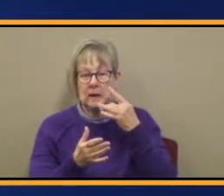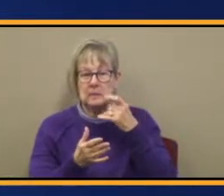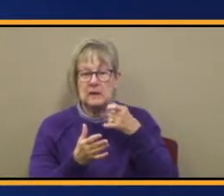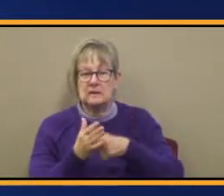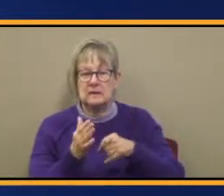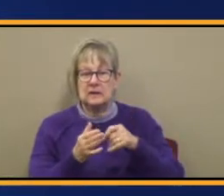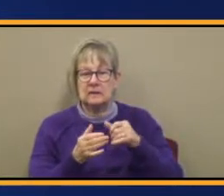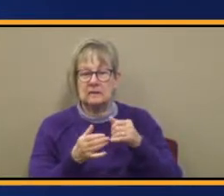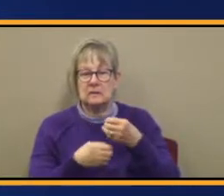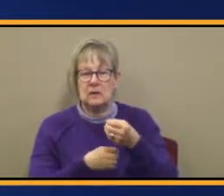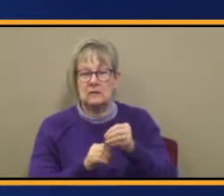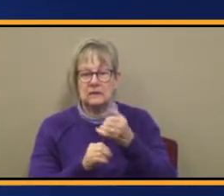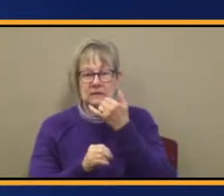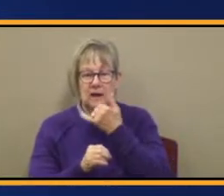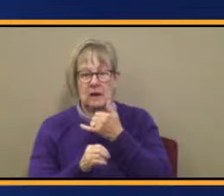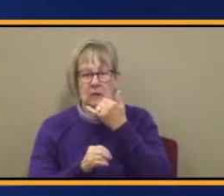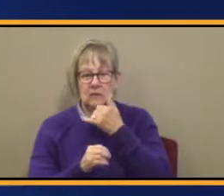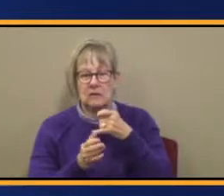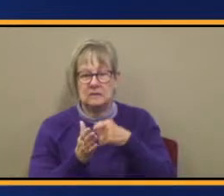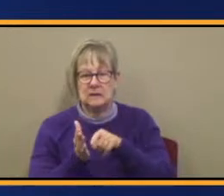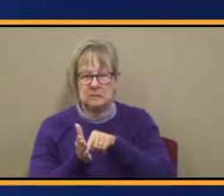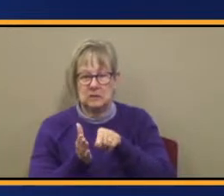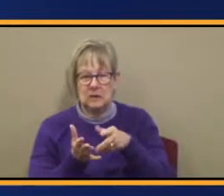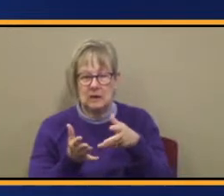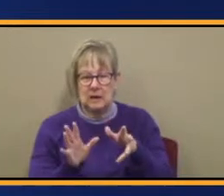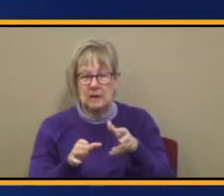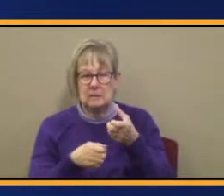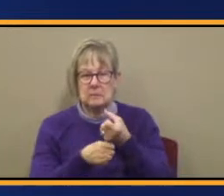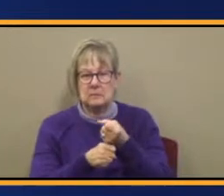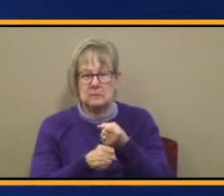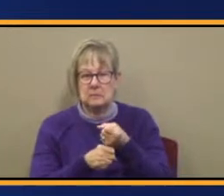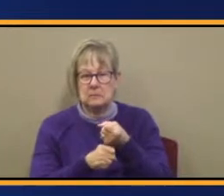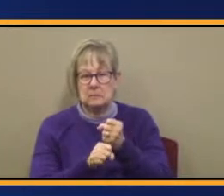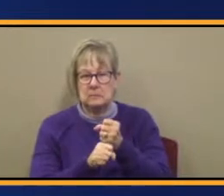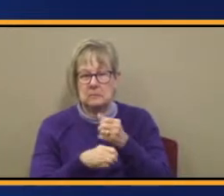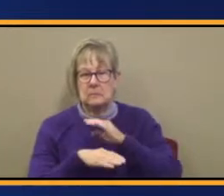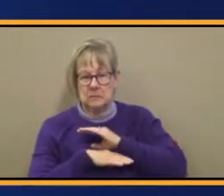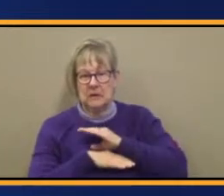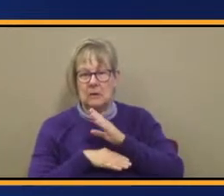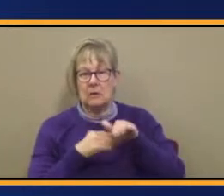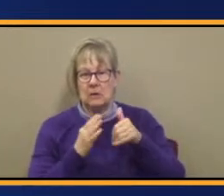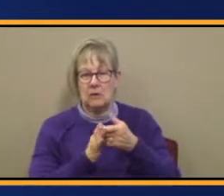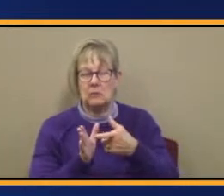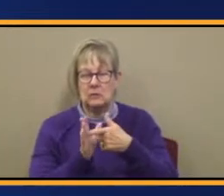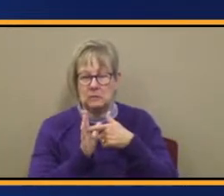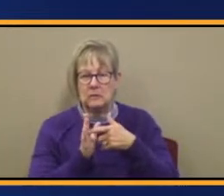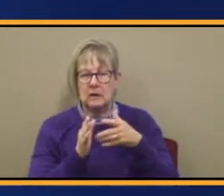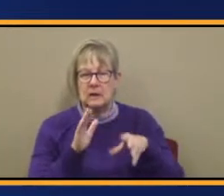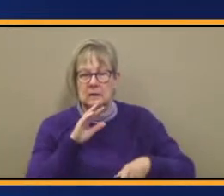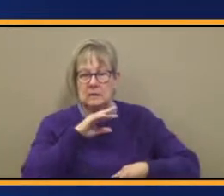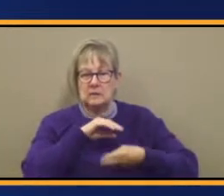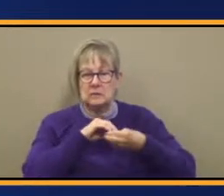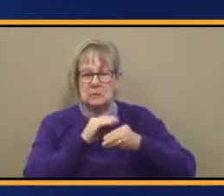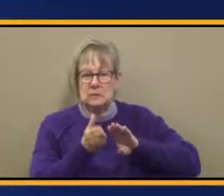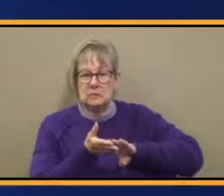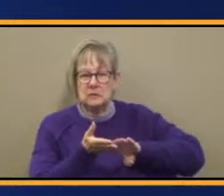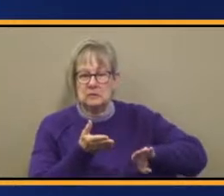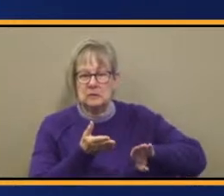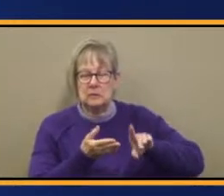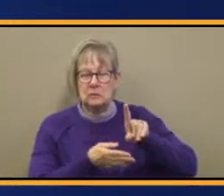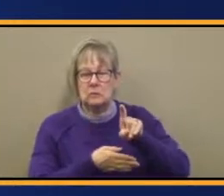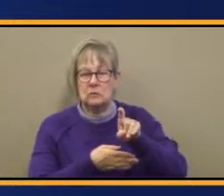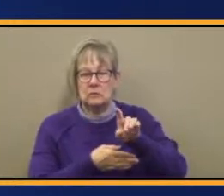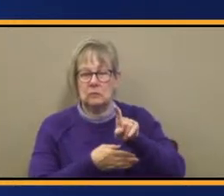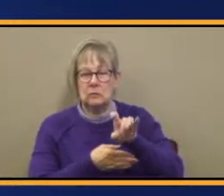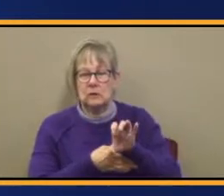office error. The taxpayer has met all of the requirements, and the total amount being waived is